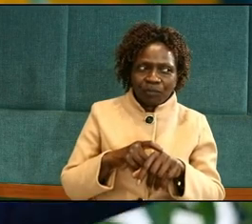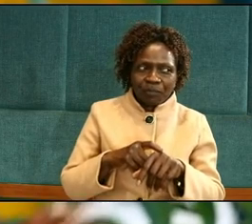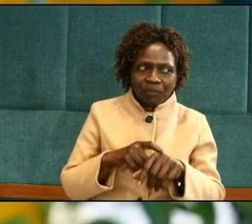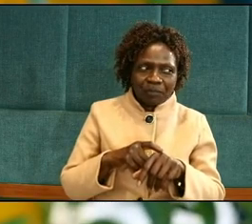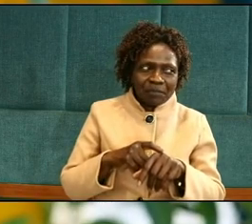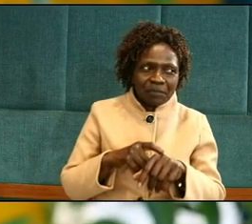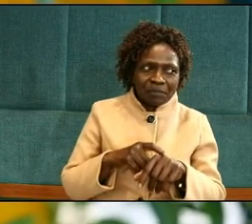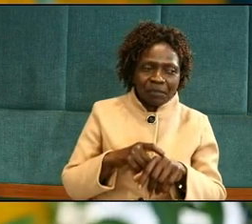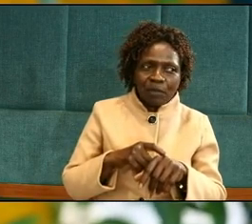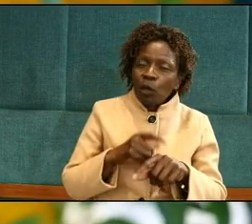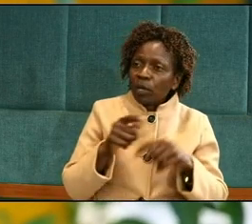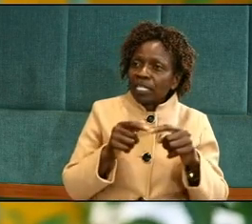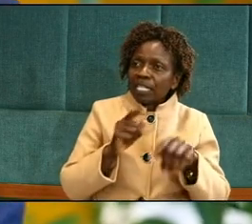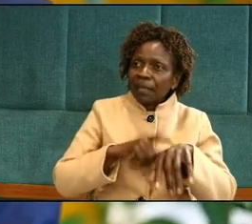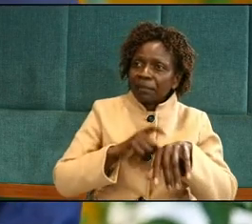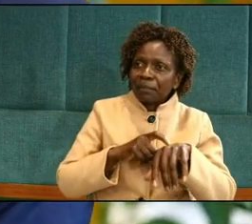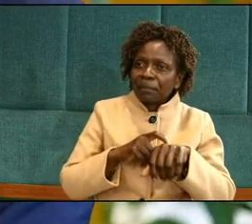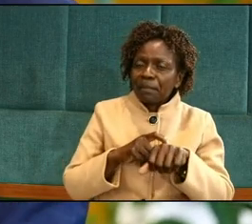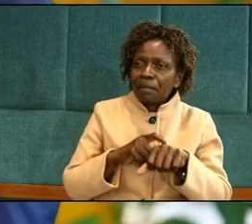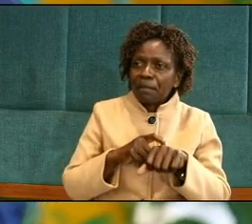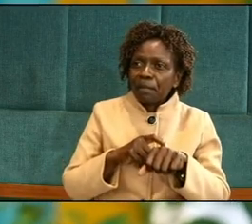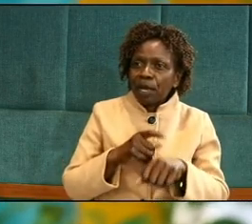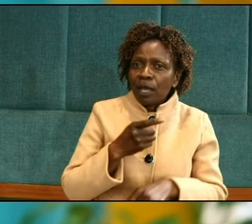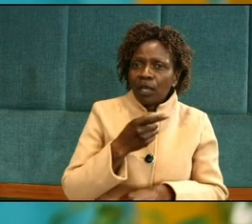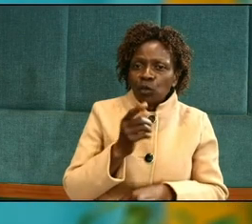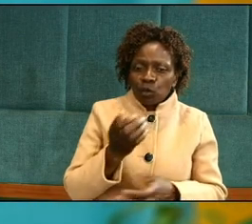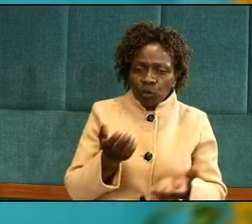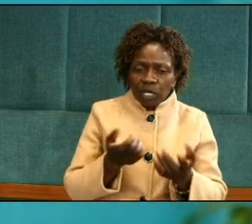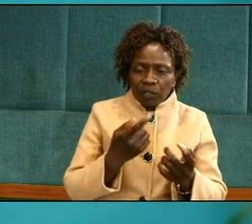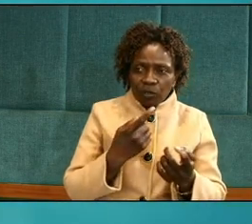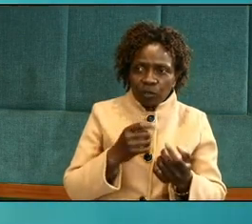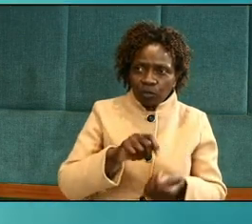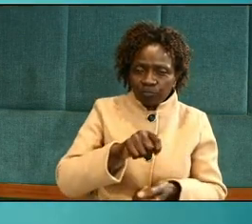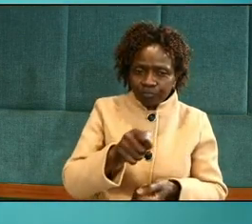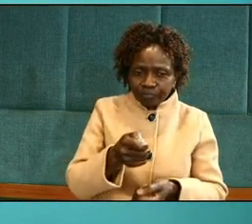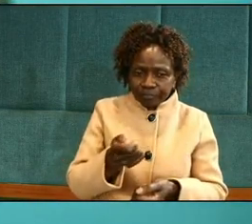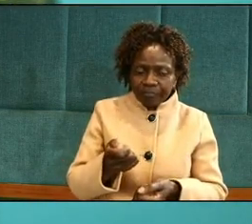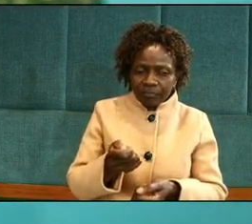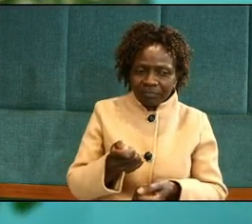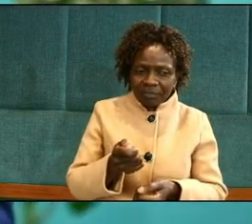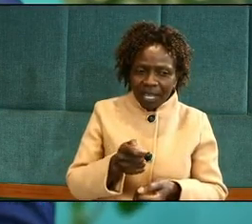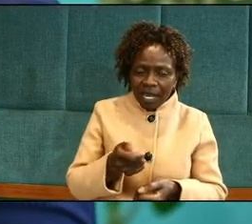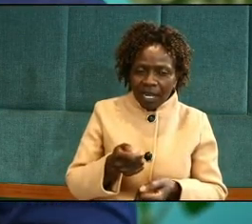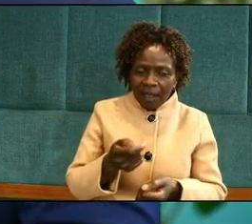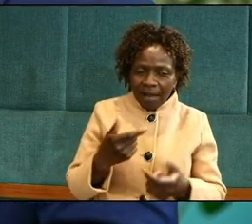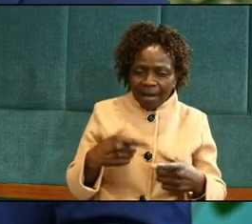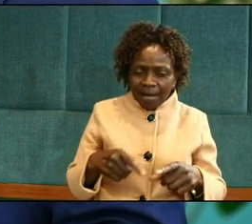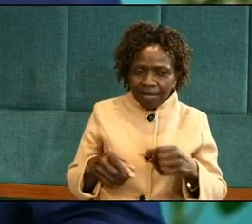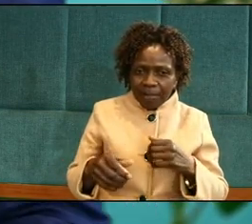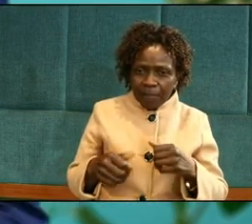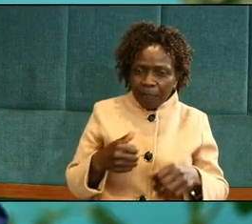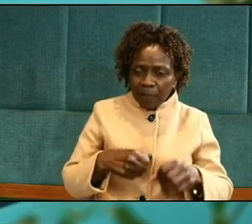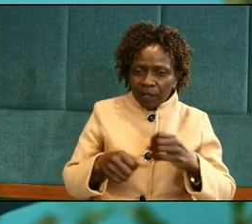when it is what? When it is time, you need to turn on the radio and let it play with a